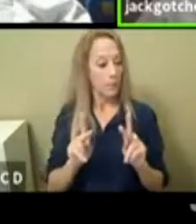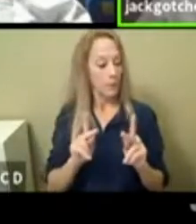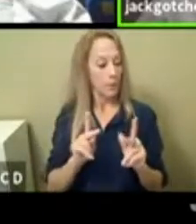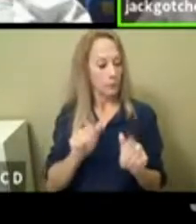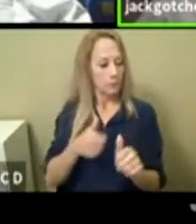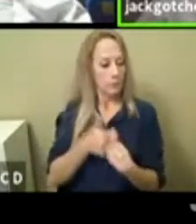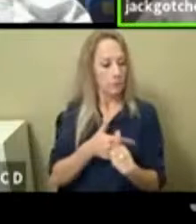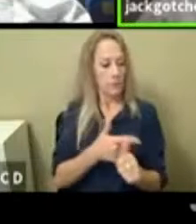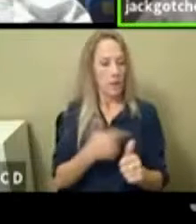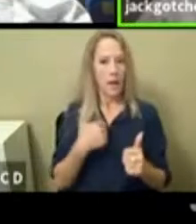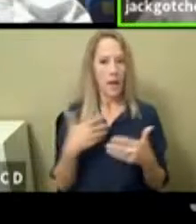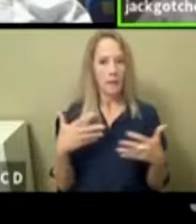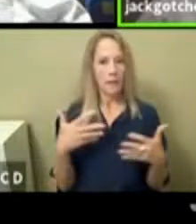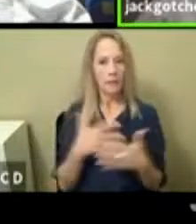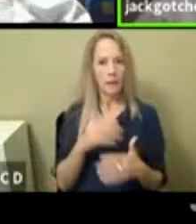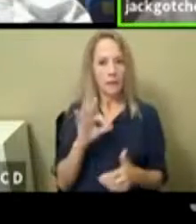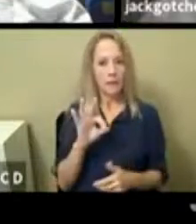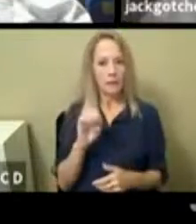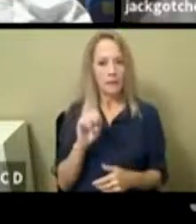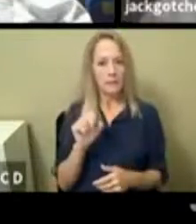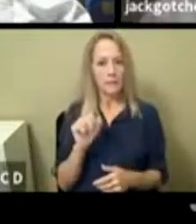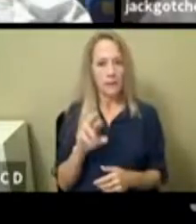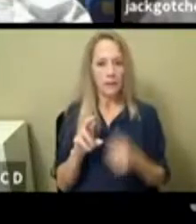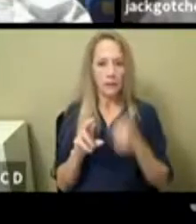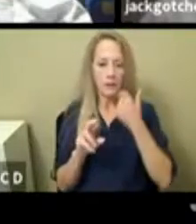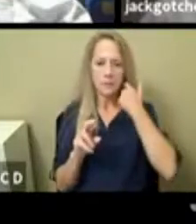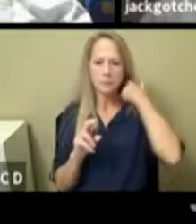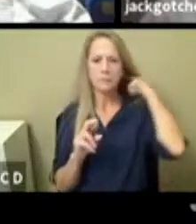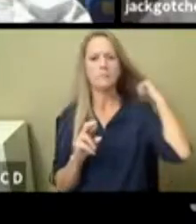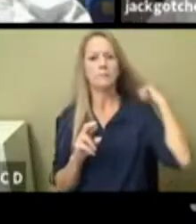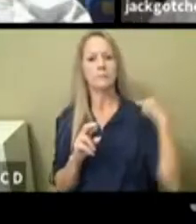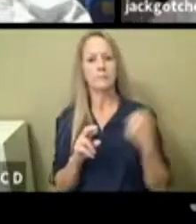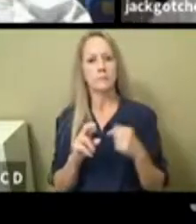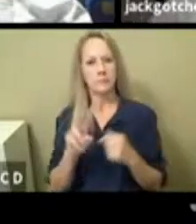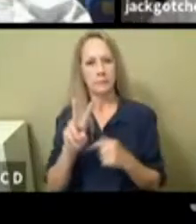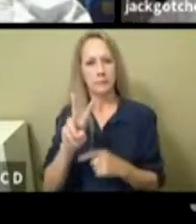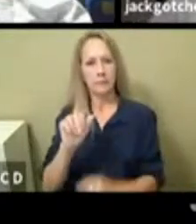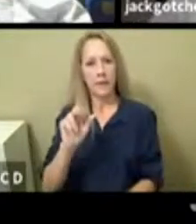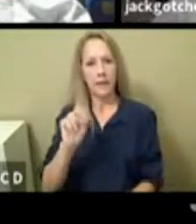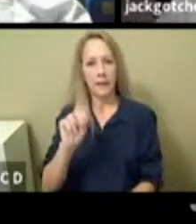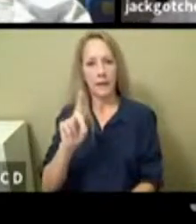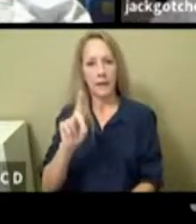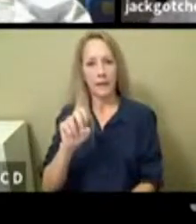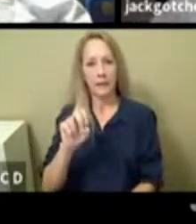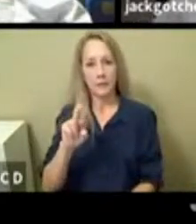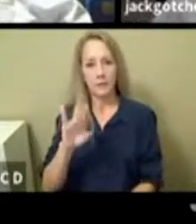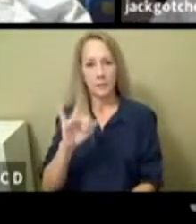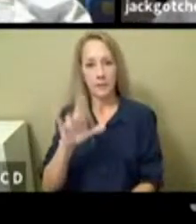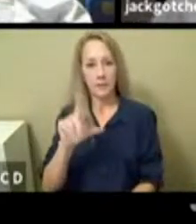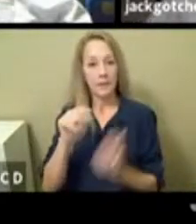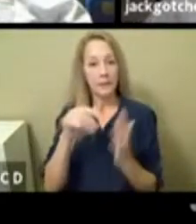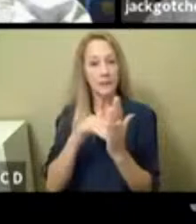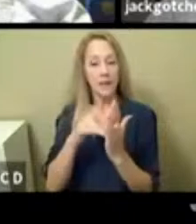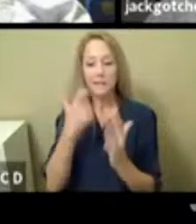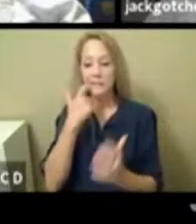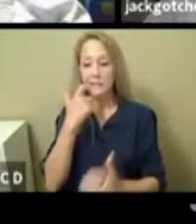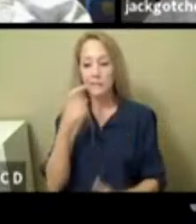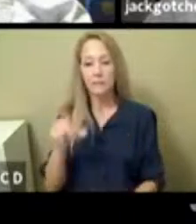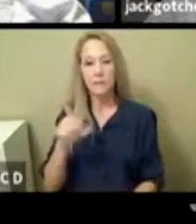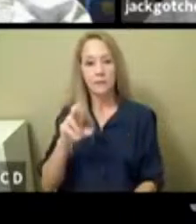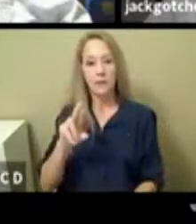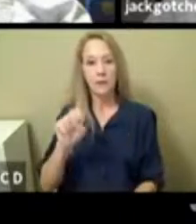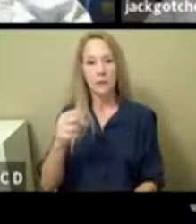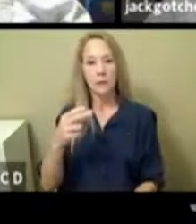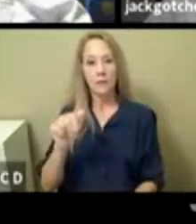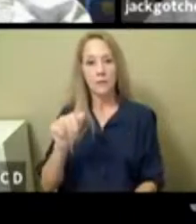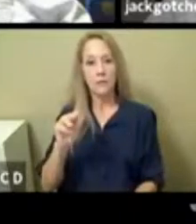So something to be said for that, I think. Yeah, the Vanderbilt study that Dr. Shamiya shared earlier has some data